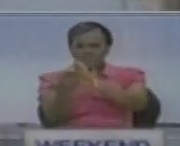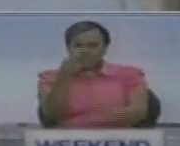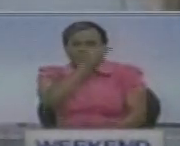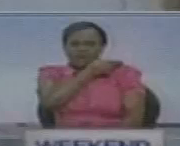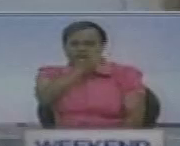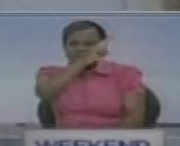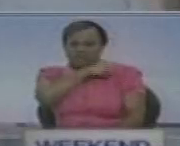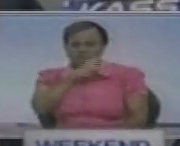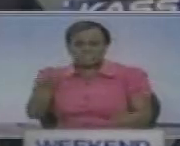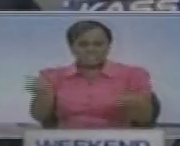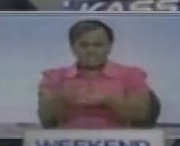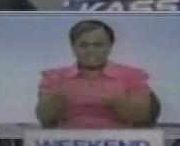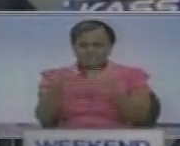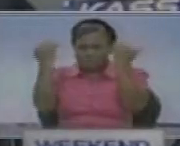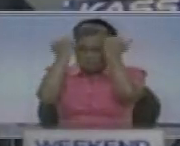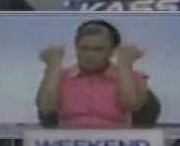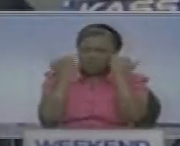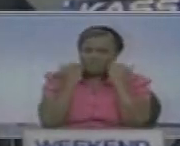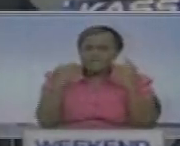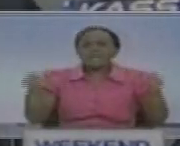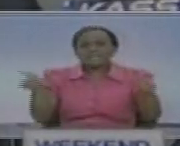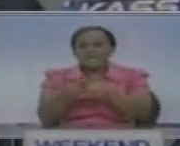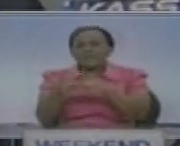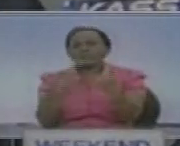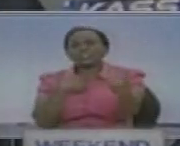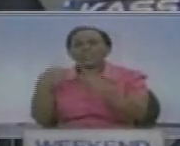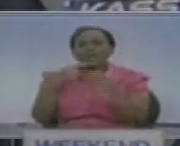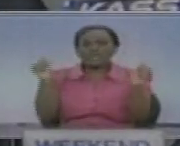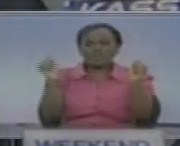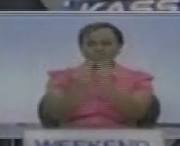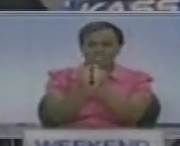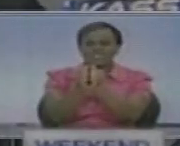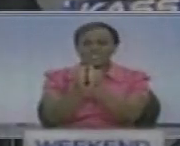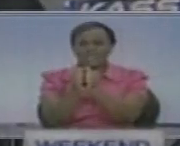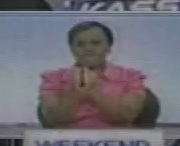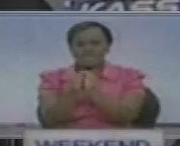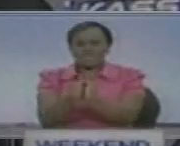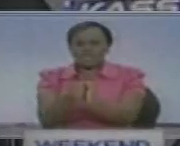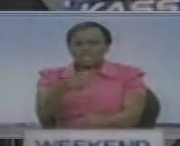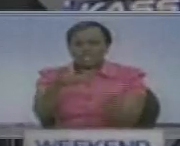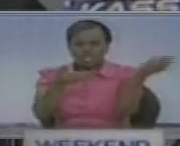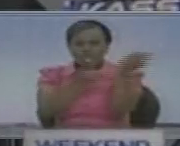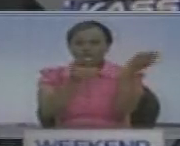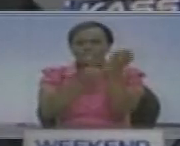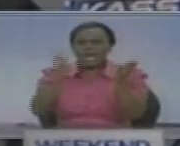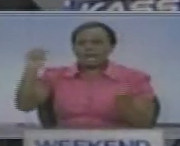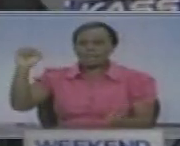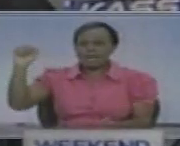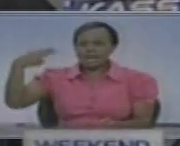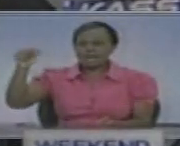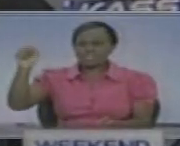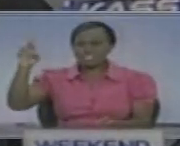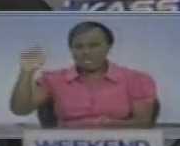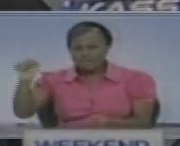are, and all those who are involved. We're also in talks with Dr. Riek Machar to ensure